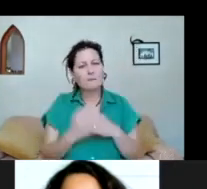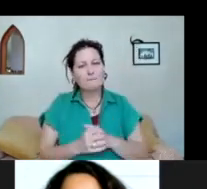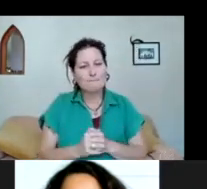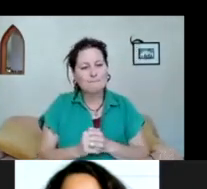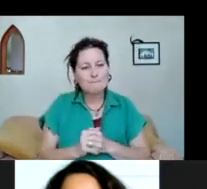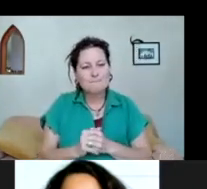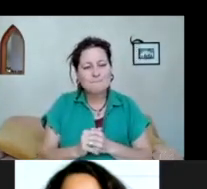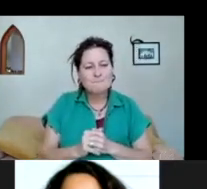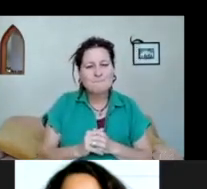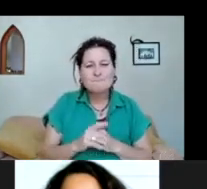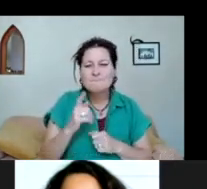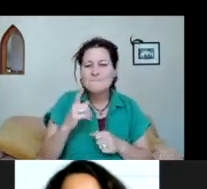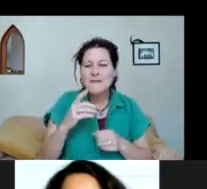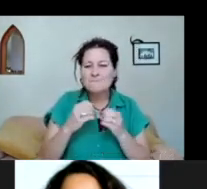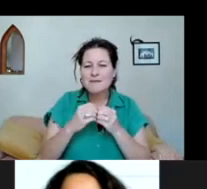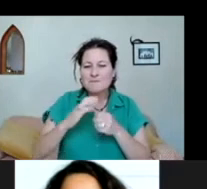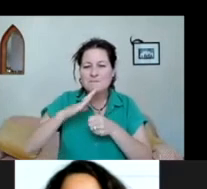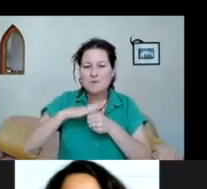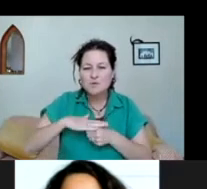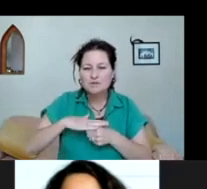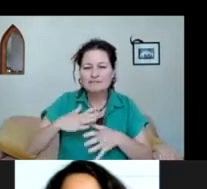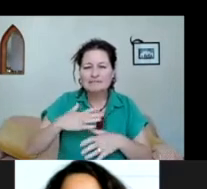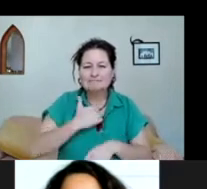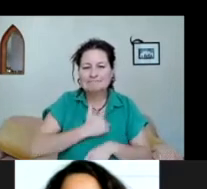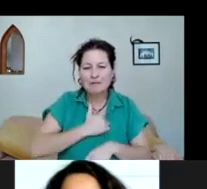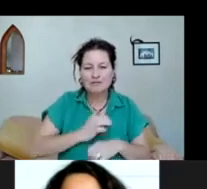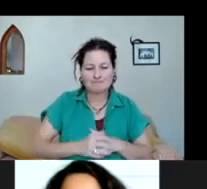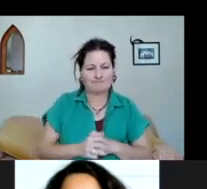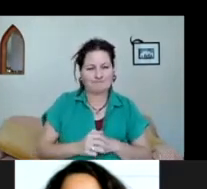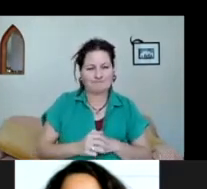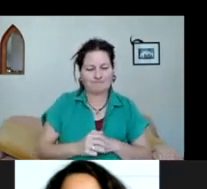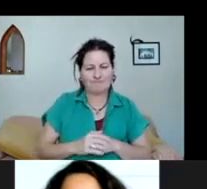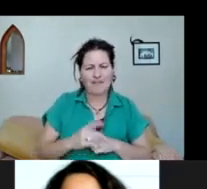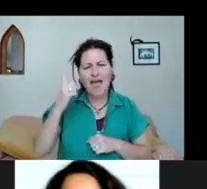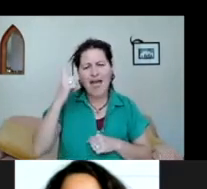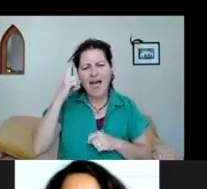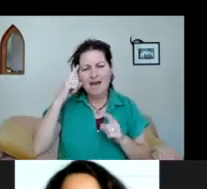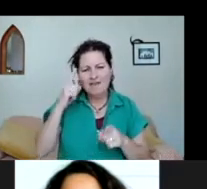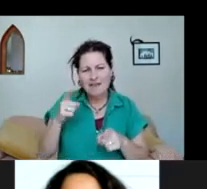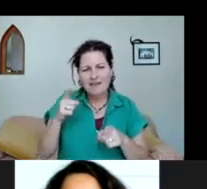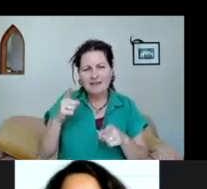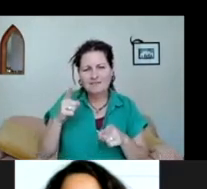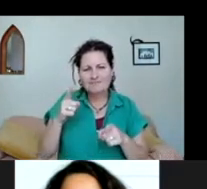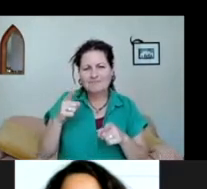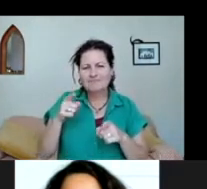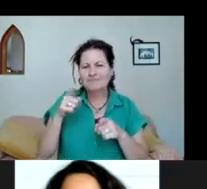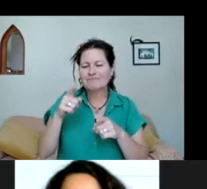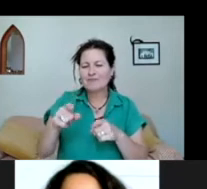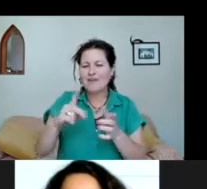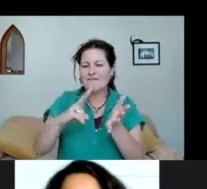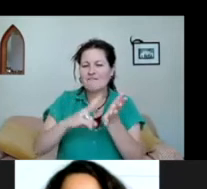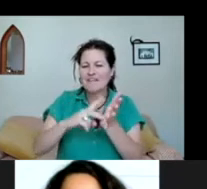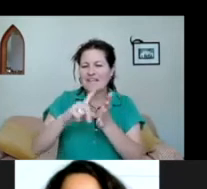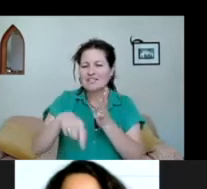Apologies. I guess it was partly answered by your response to VJ's last